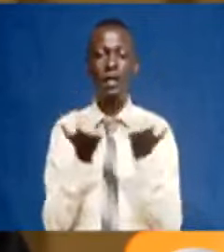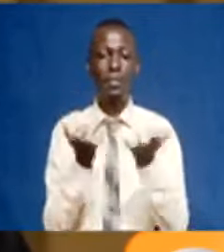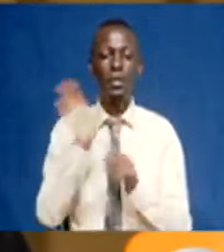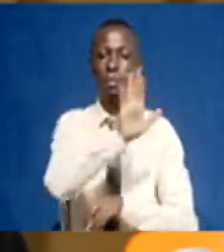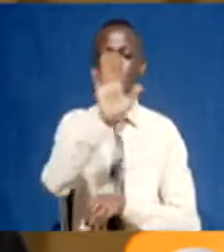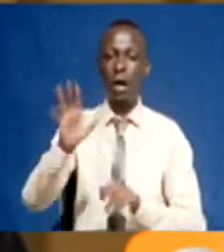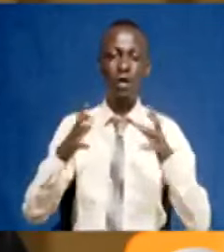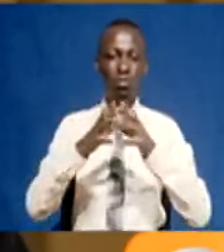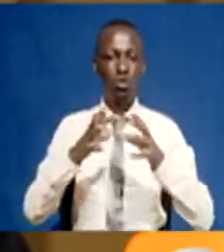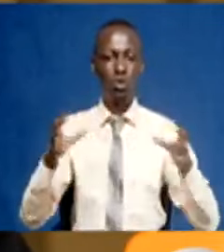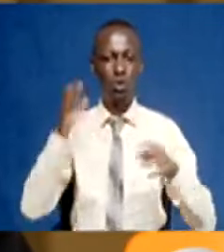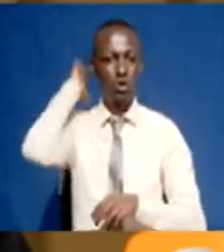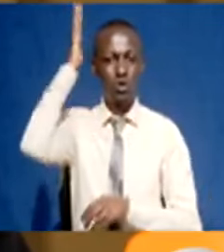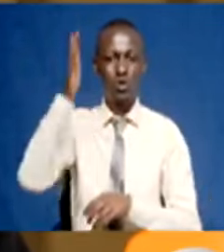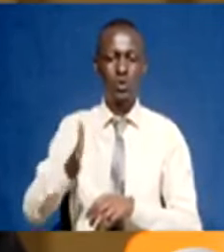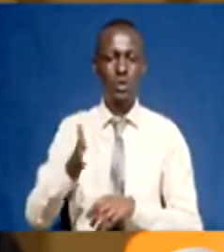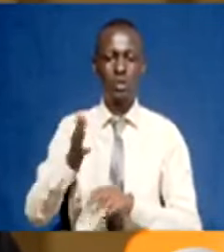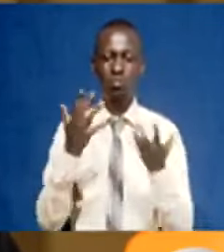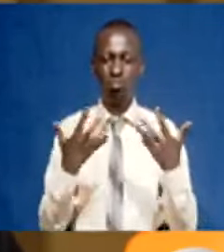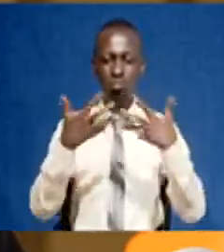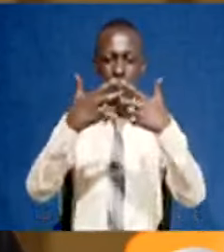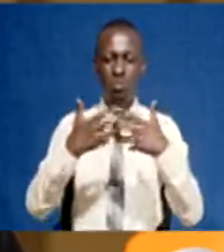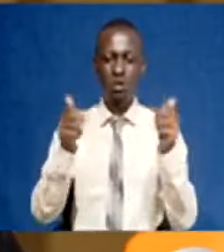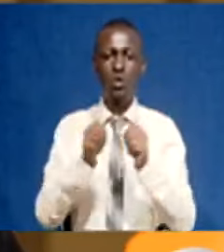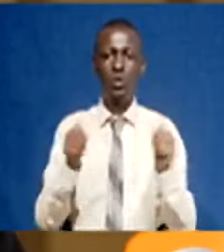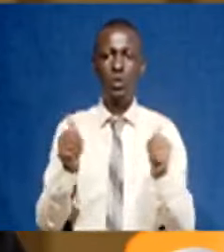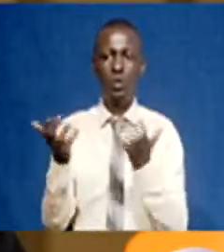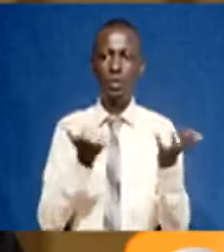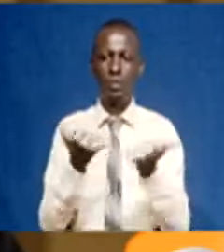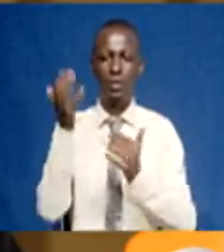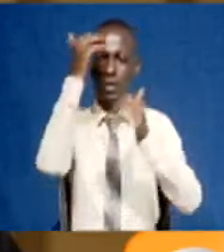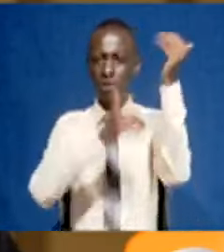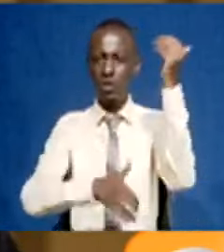grow. Now, this is in perfect alignment with Strathmore as an entrepreneurial university.